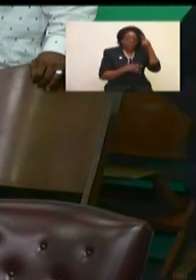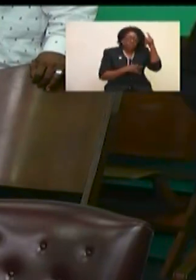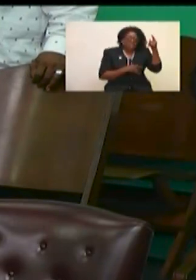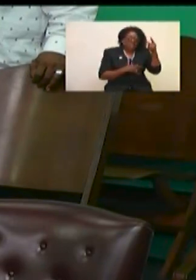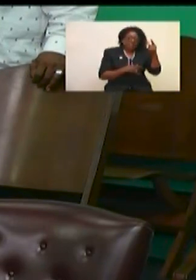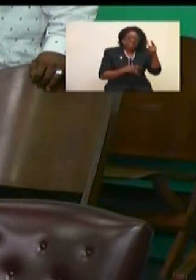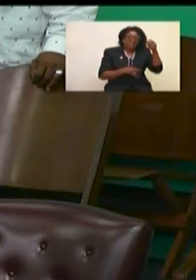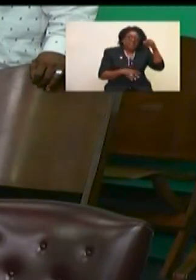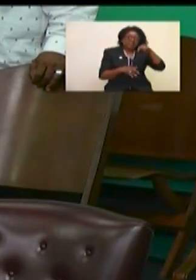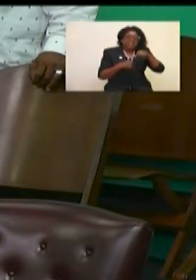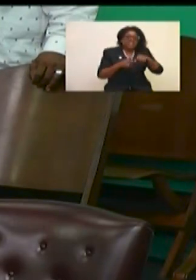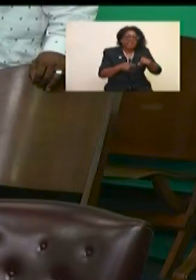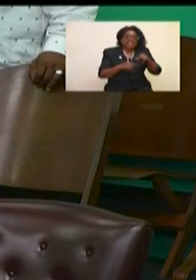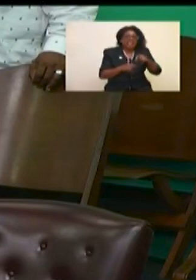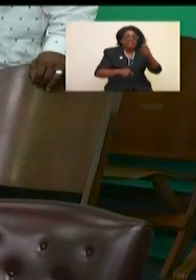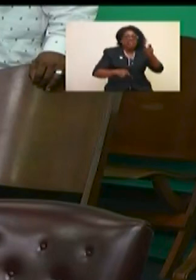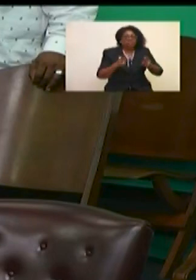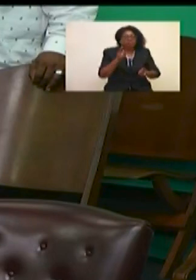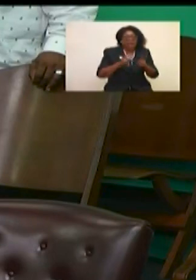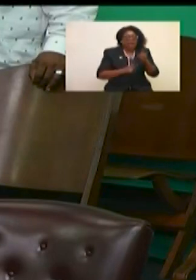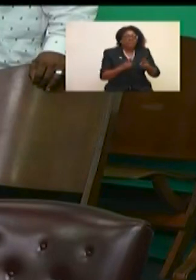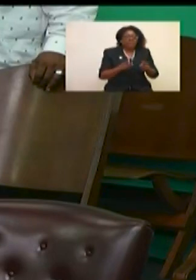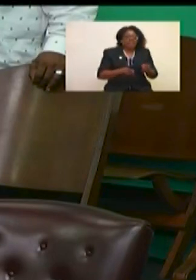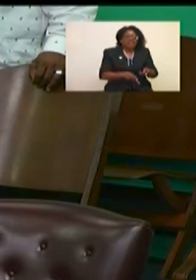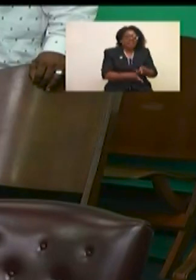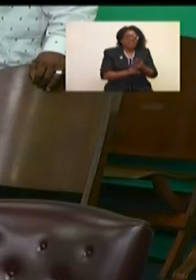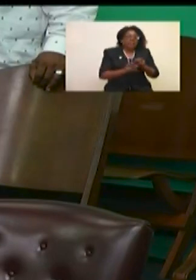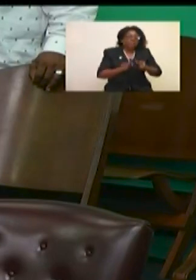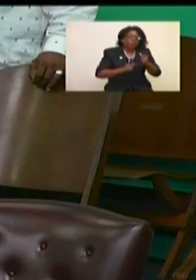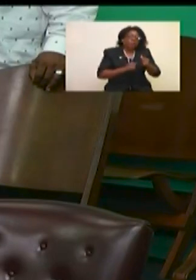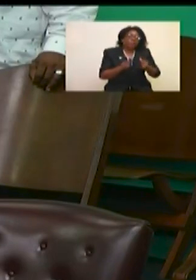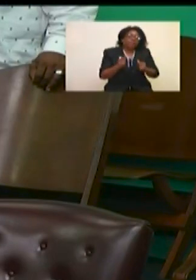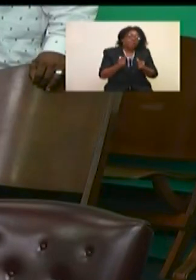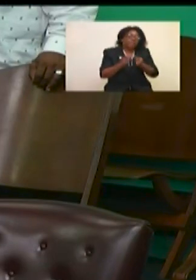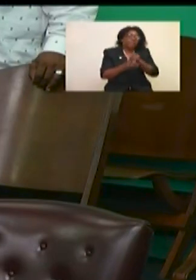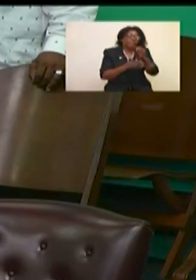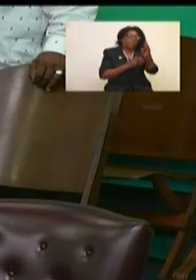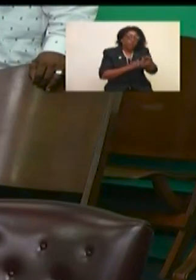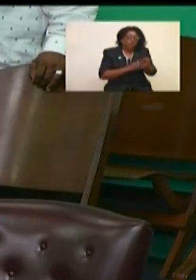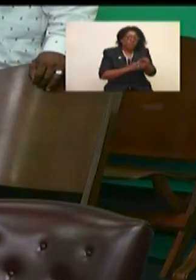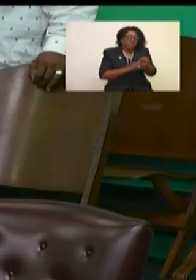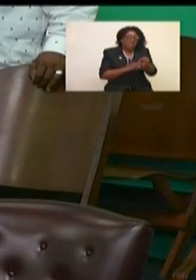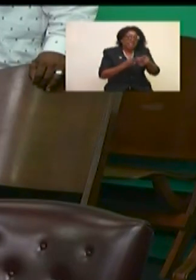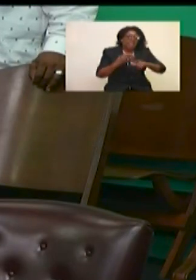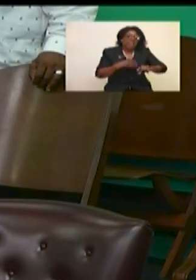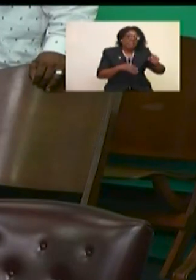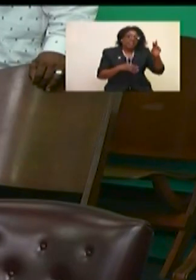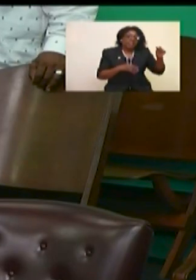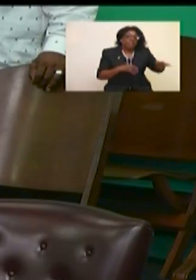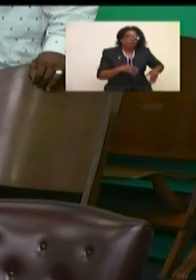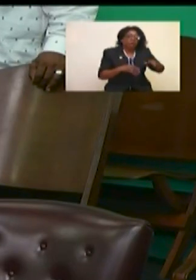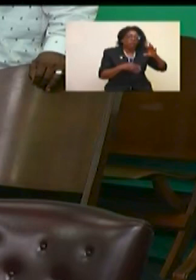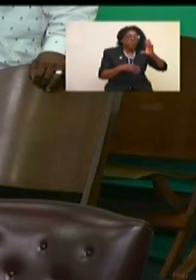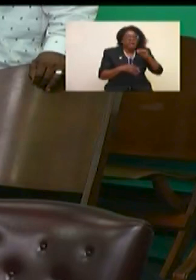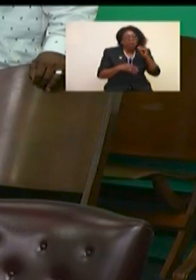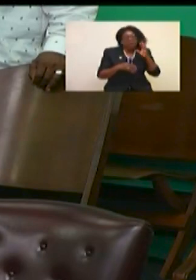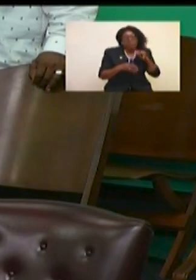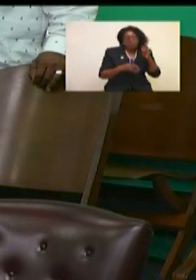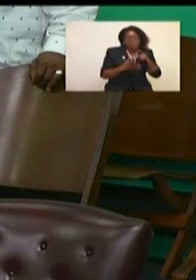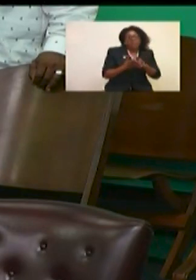in drive. Keep moving forward. Put your blinders on. Let the dogs bark. This is what they